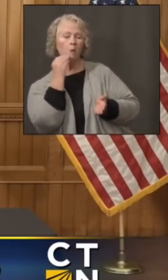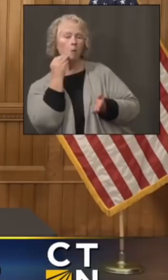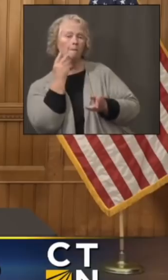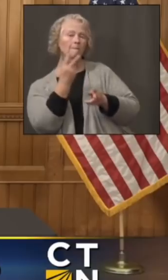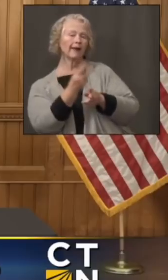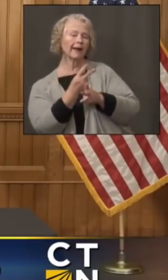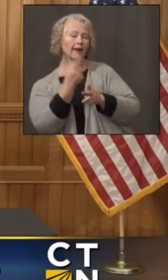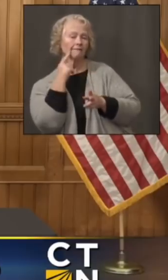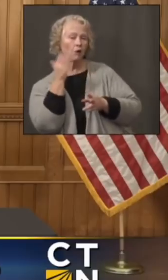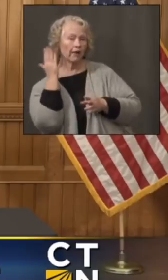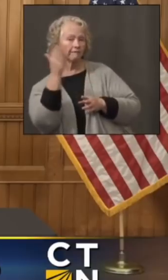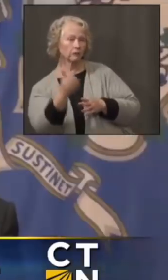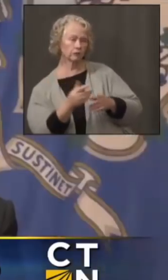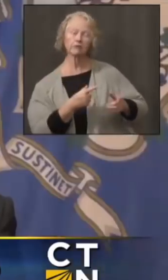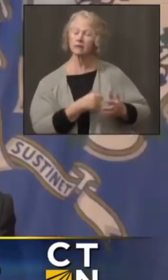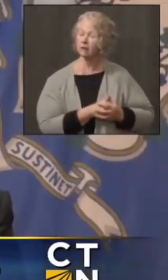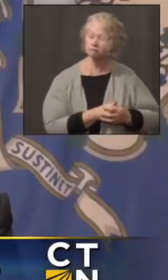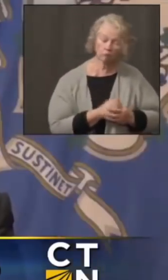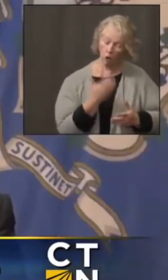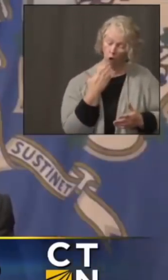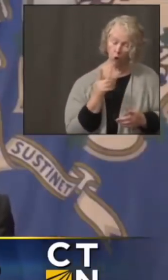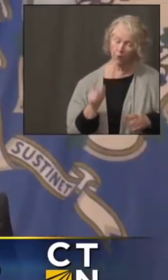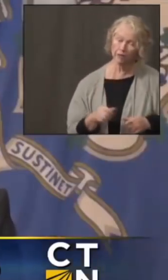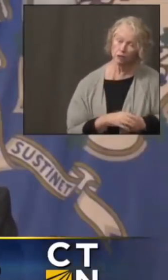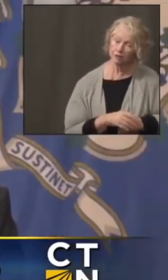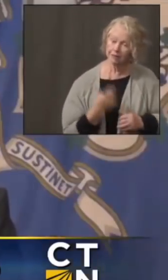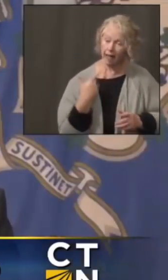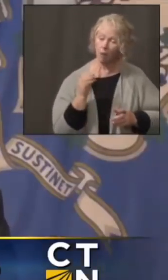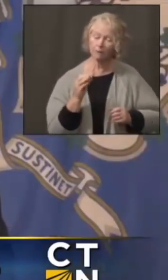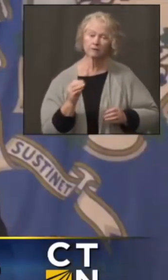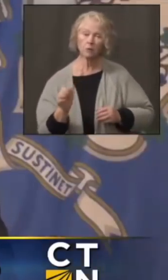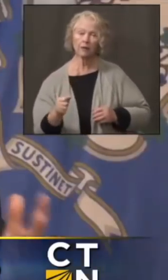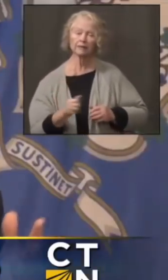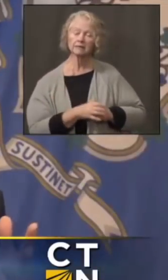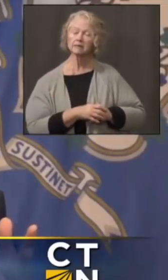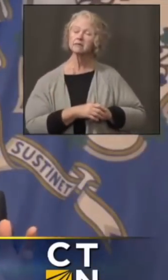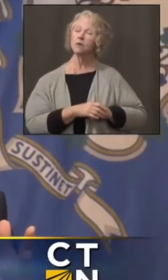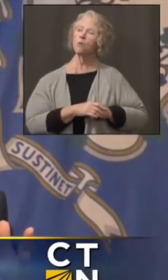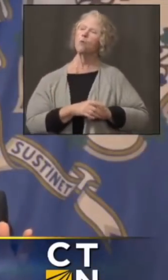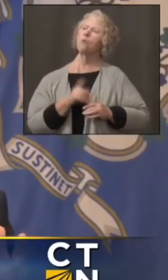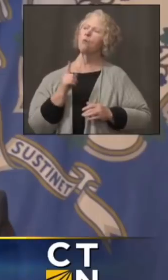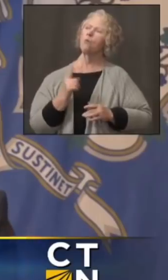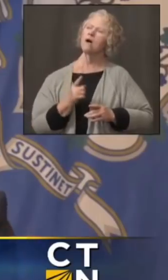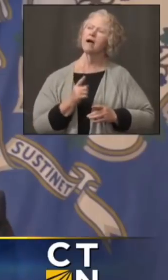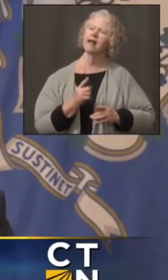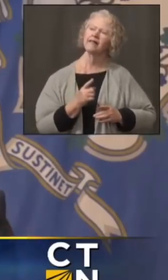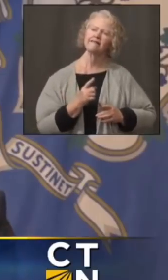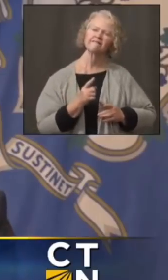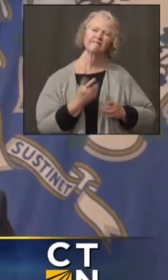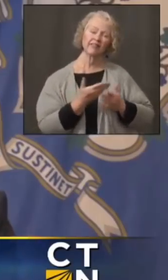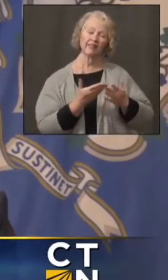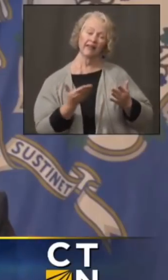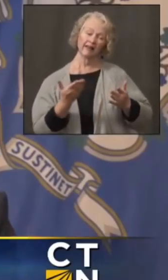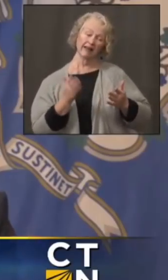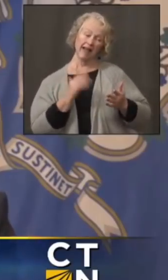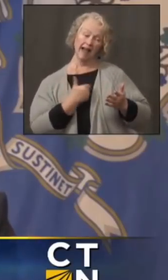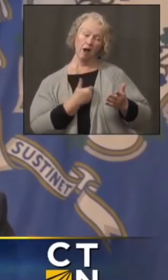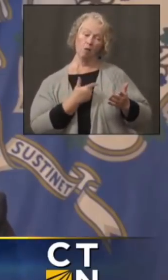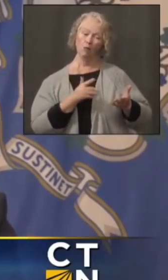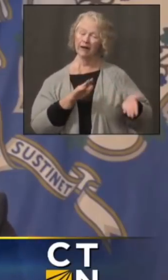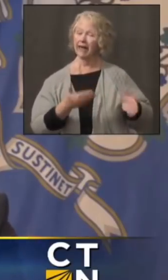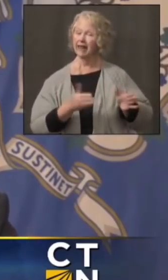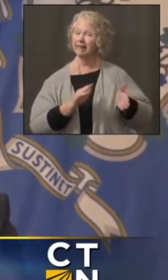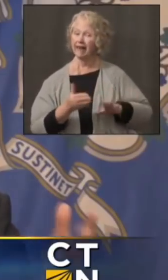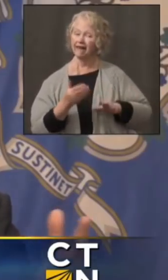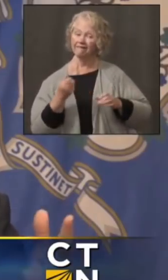COVID? Yeah, that's a really good question. I hope they do. I mean, one of the reasons we had a lot of fatalities related to nursing homes is